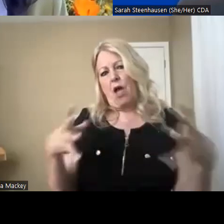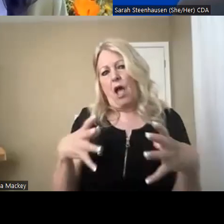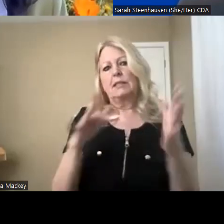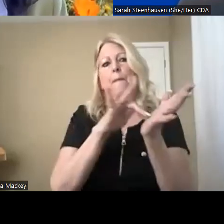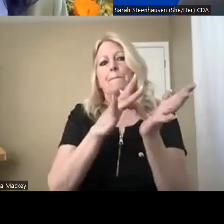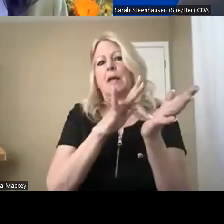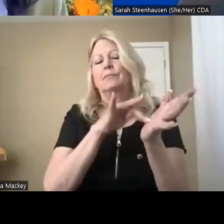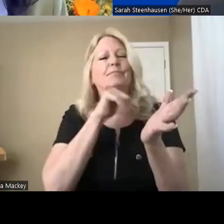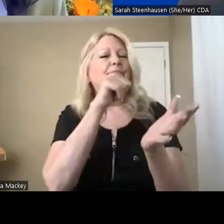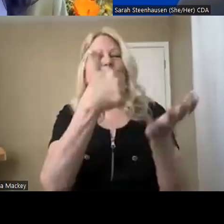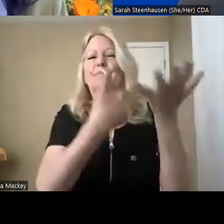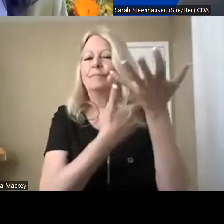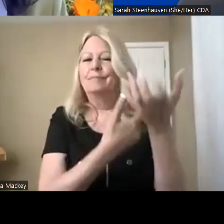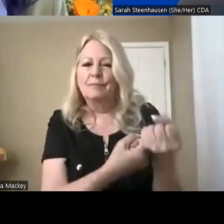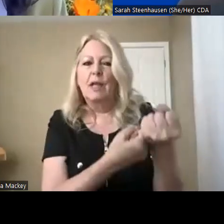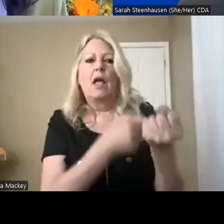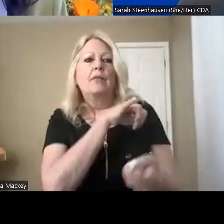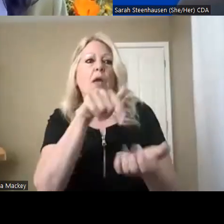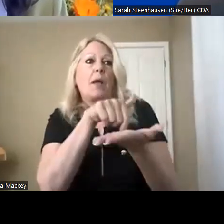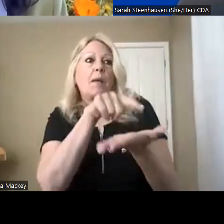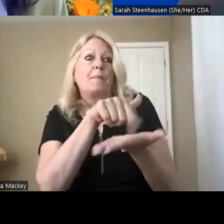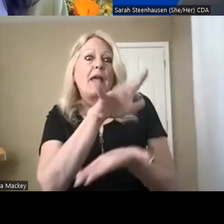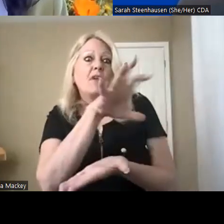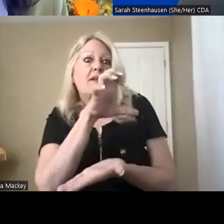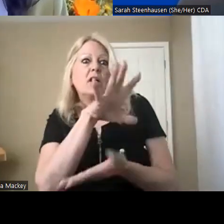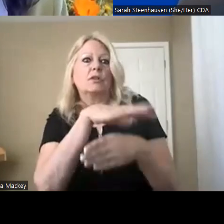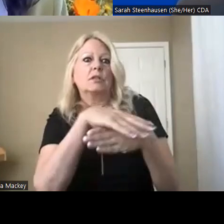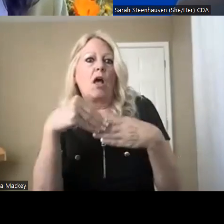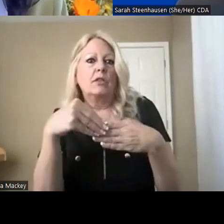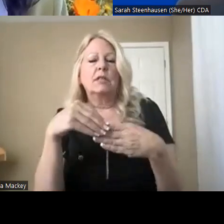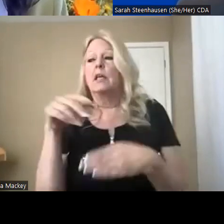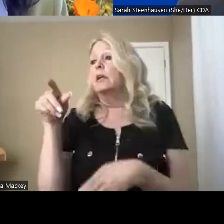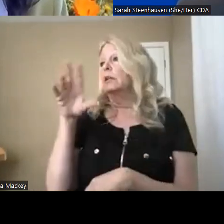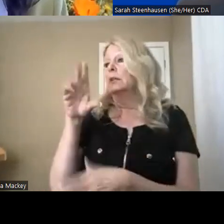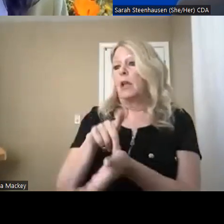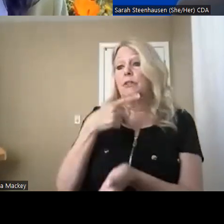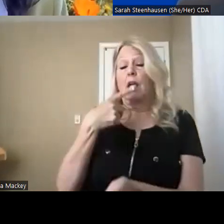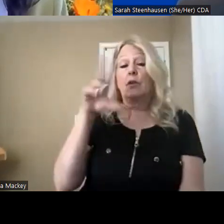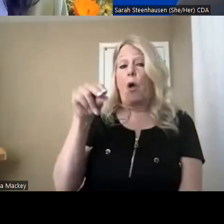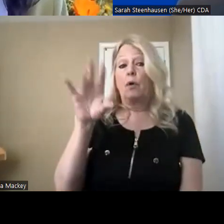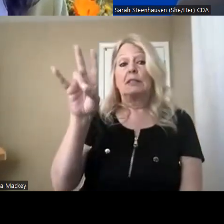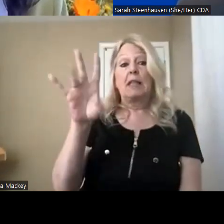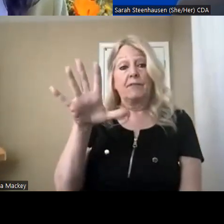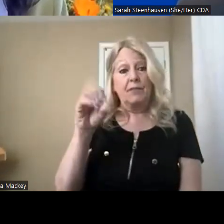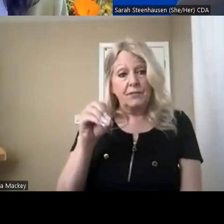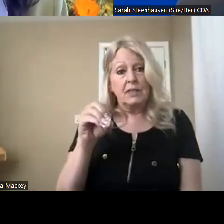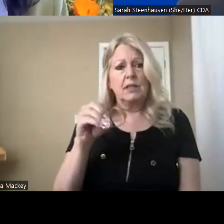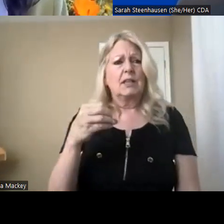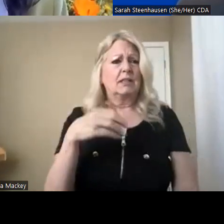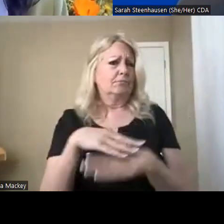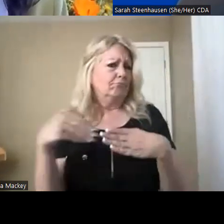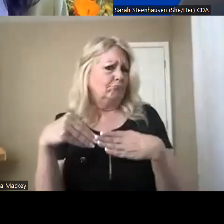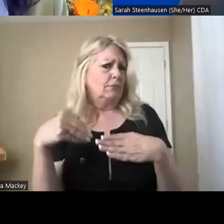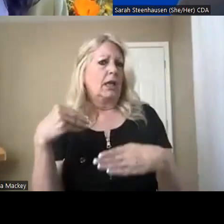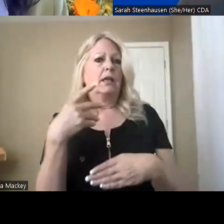They wanted to pay the doctor $500. The doctor said, that's not my usual fee. Can you pay me $750? And I said, well, what are you going to pay the